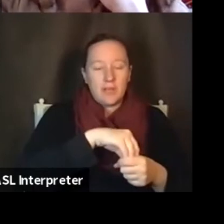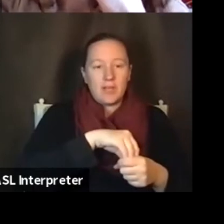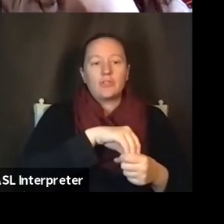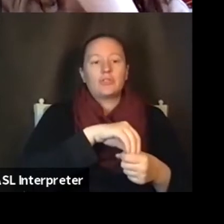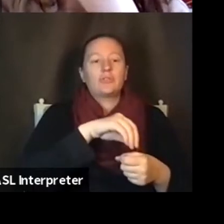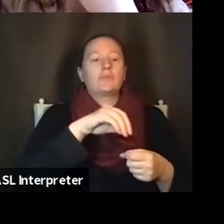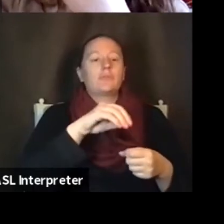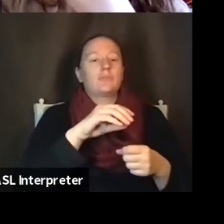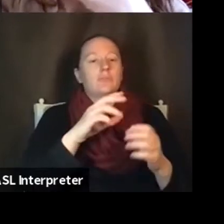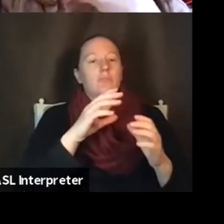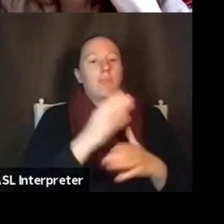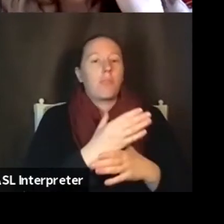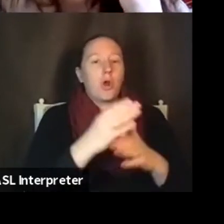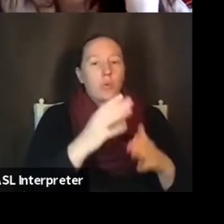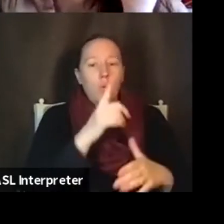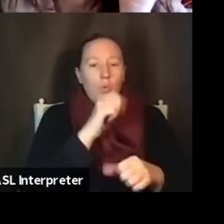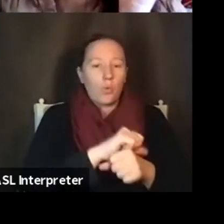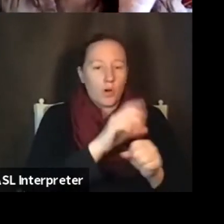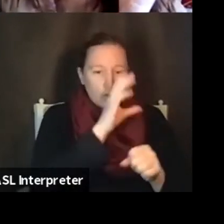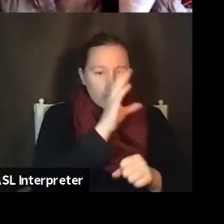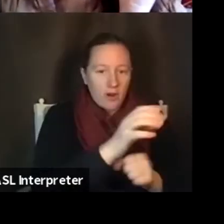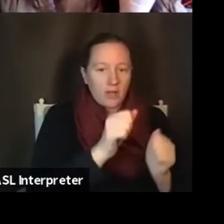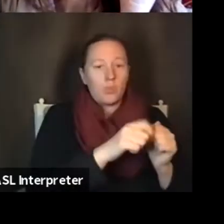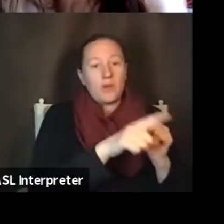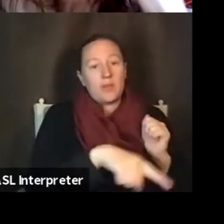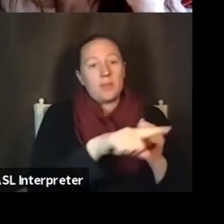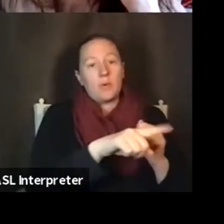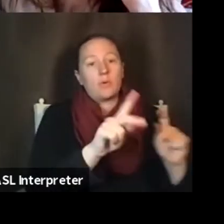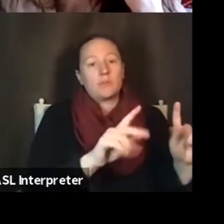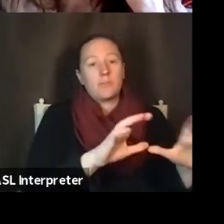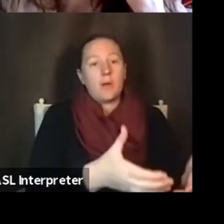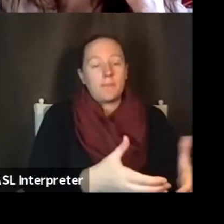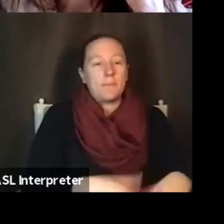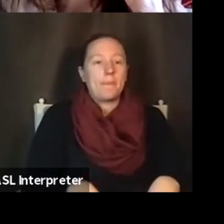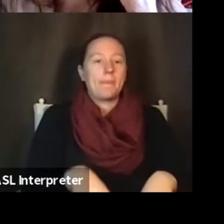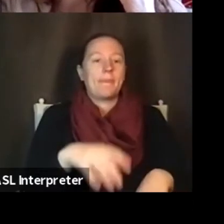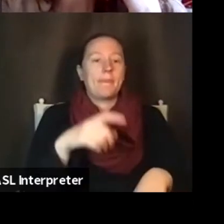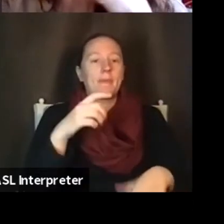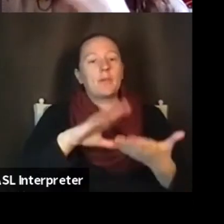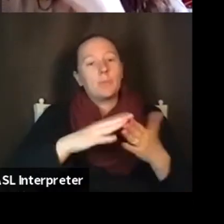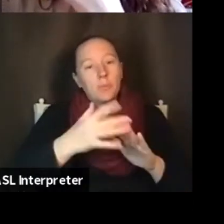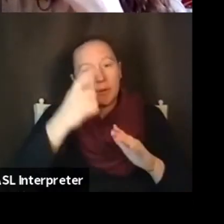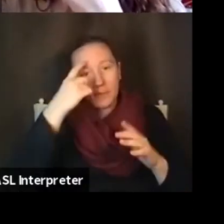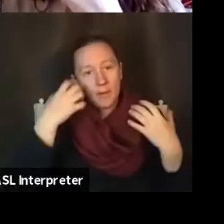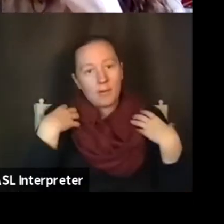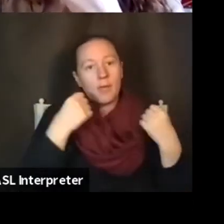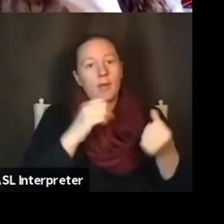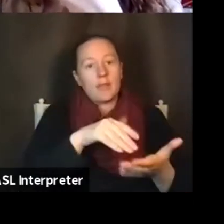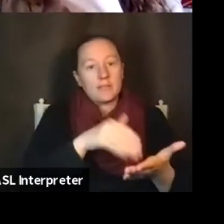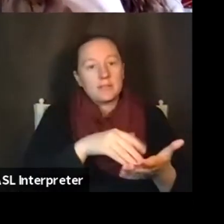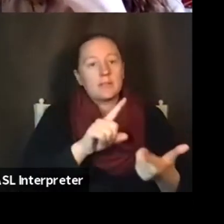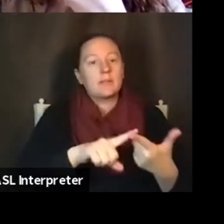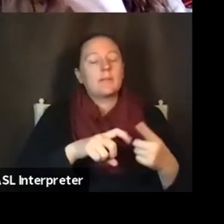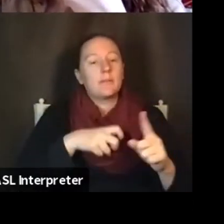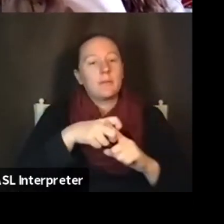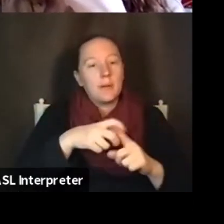those populations. Met with lots of partners working in community mental health centers, talked with